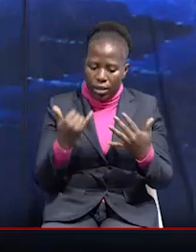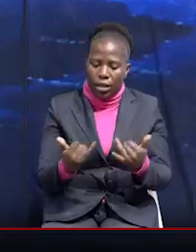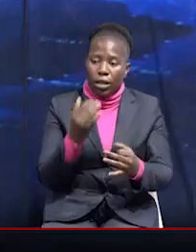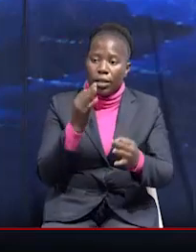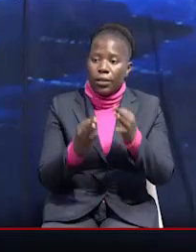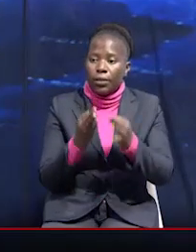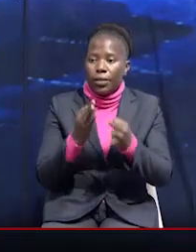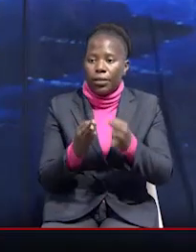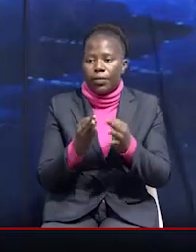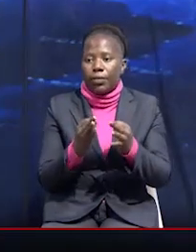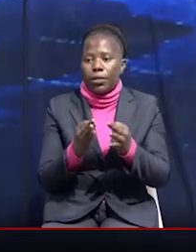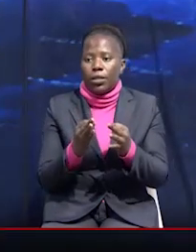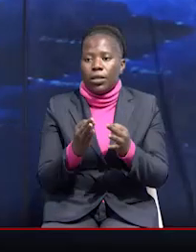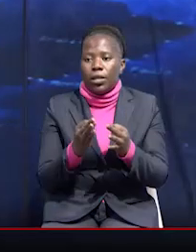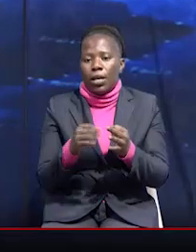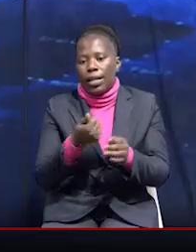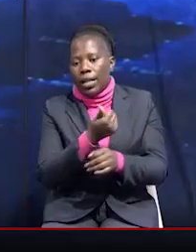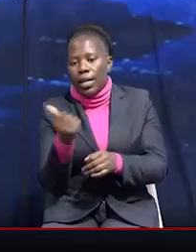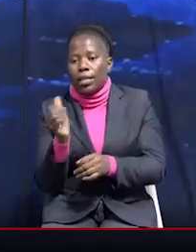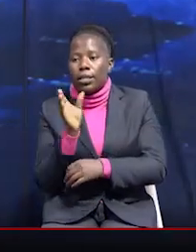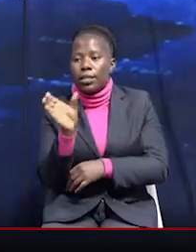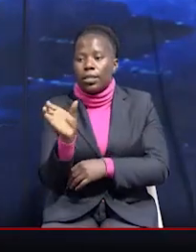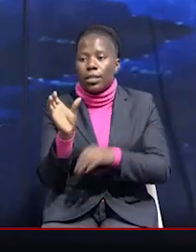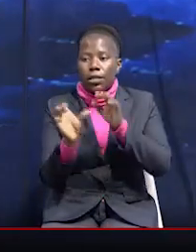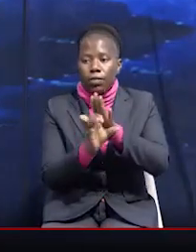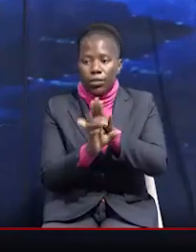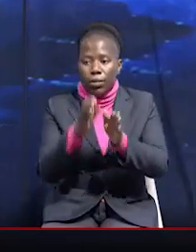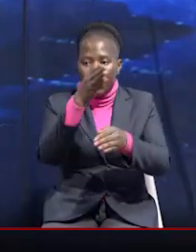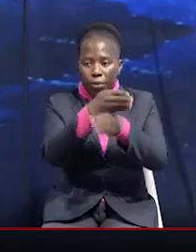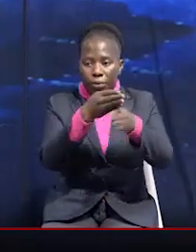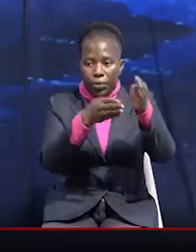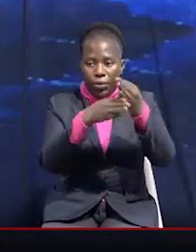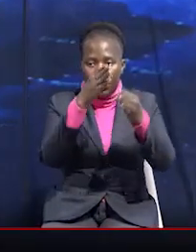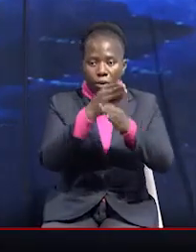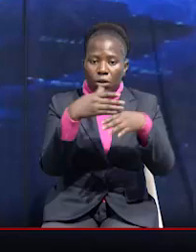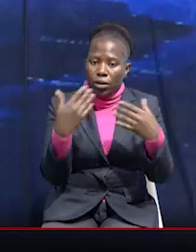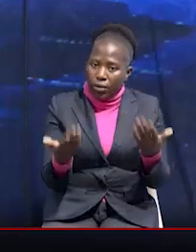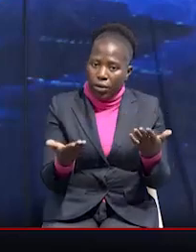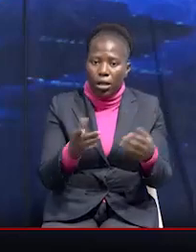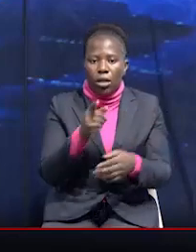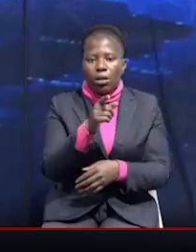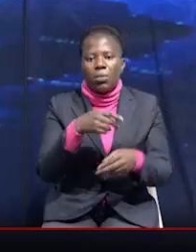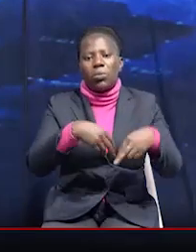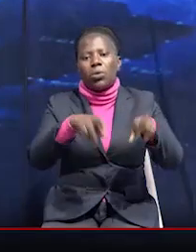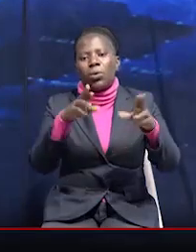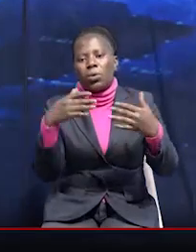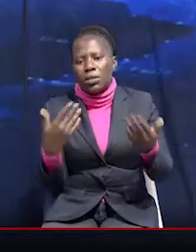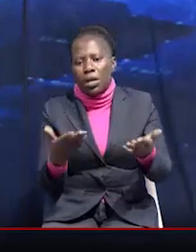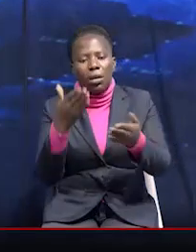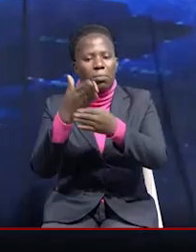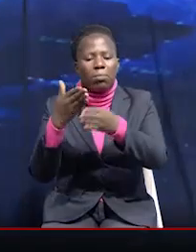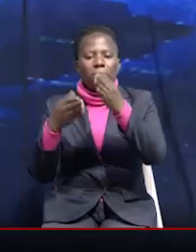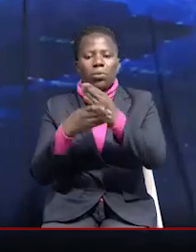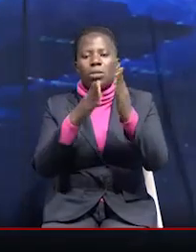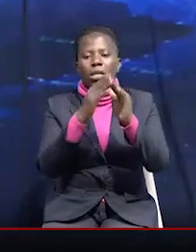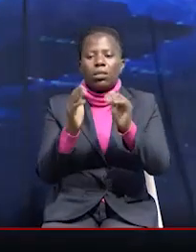practically into this, again, certain sectors like constructions of some sort, be it road or buildings or whatever